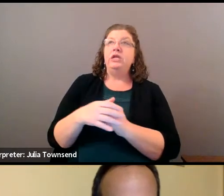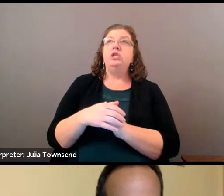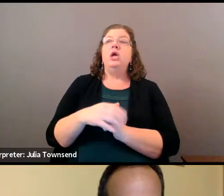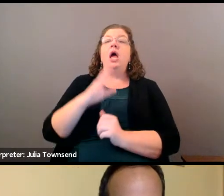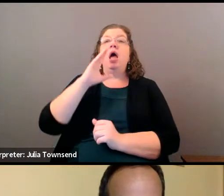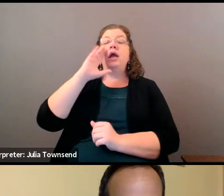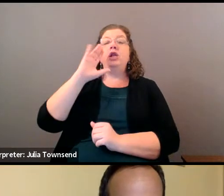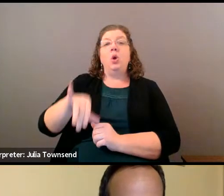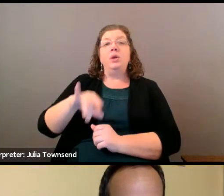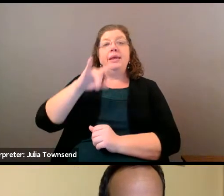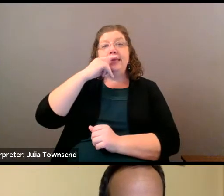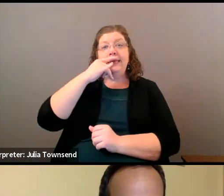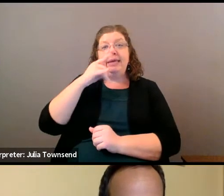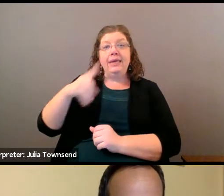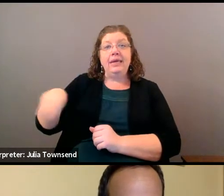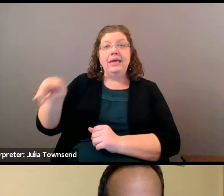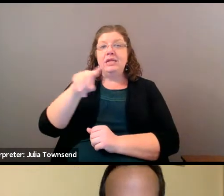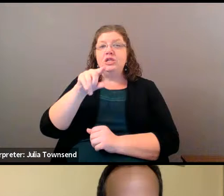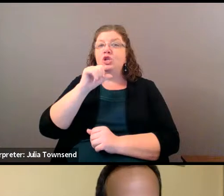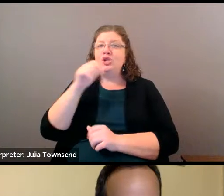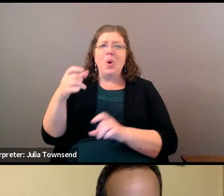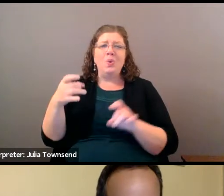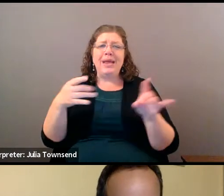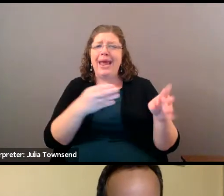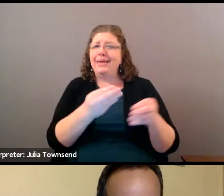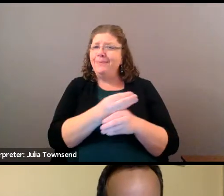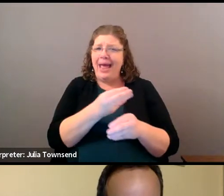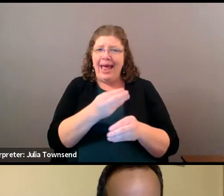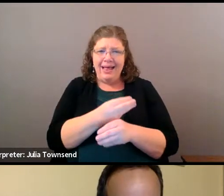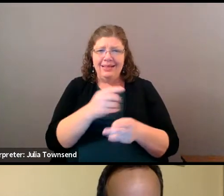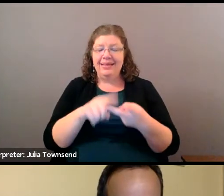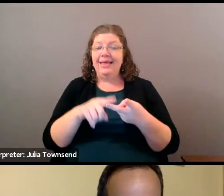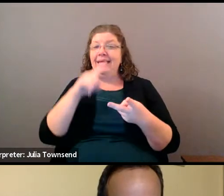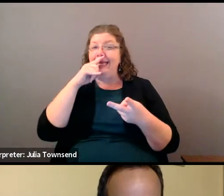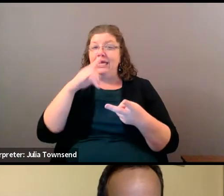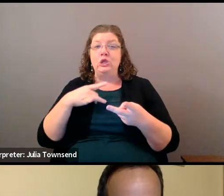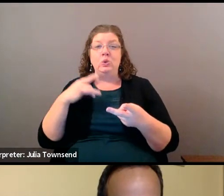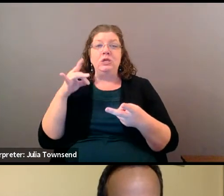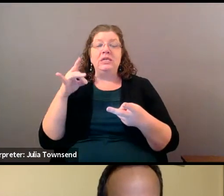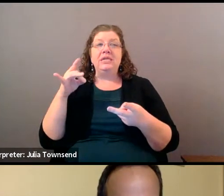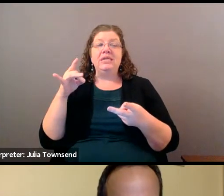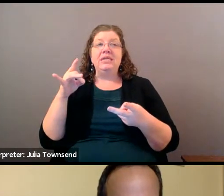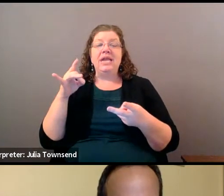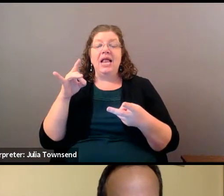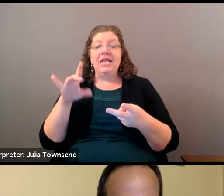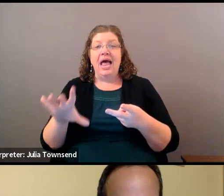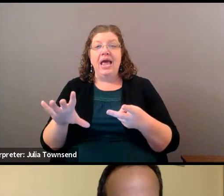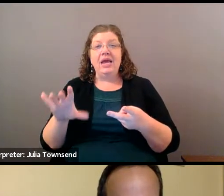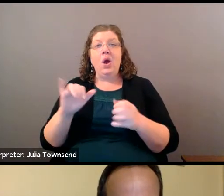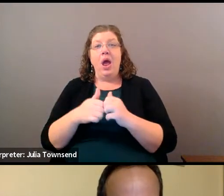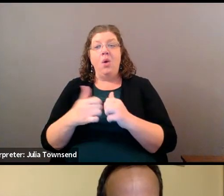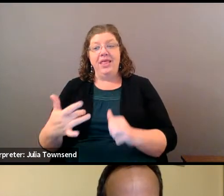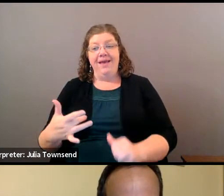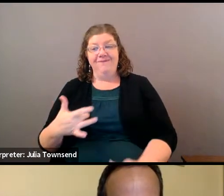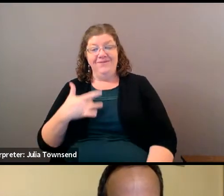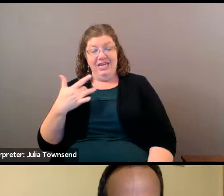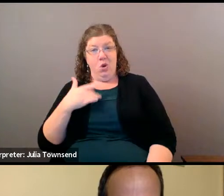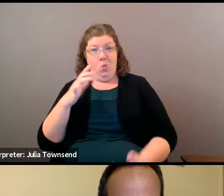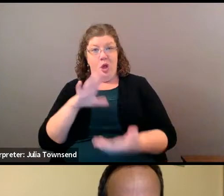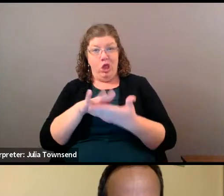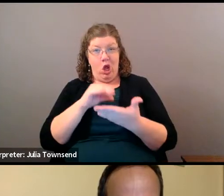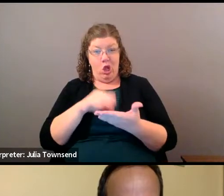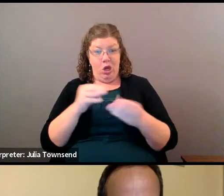that kids do not hate math. Kids do not like the way they feel when they're learning math,